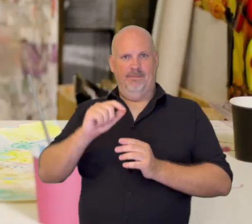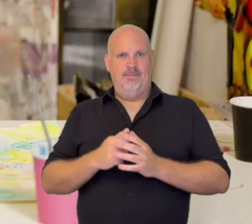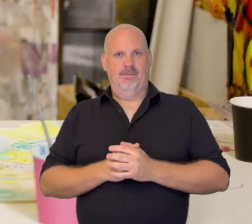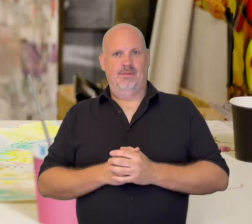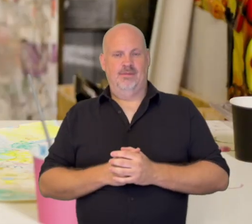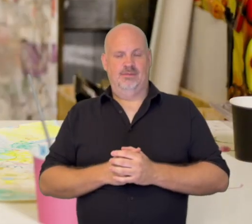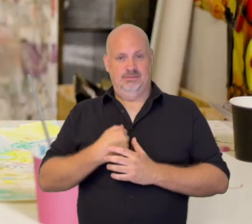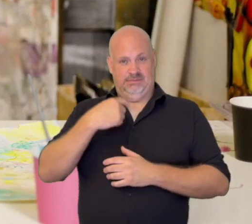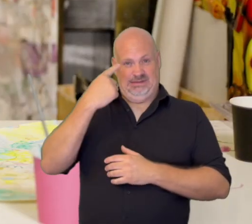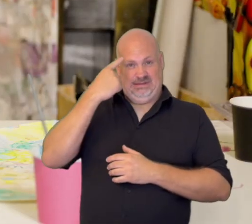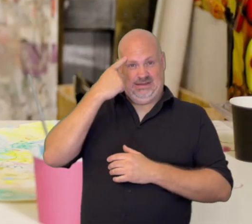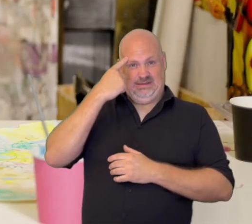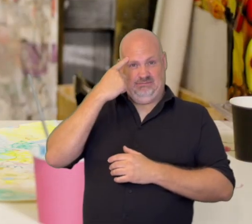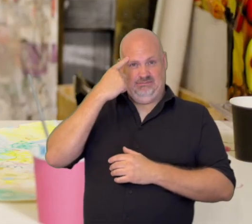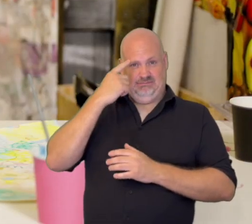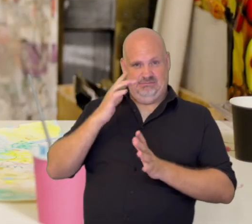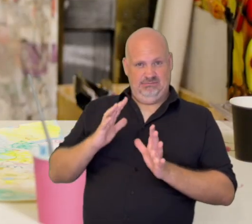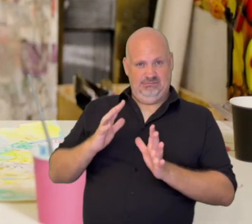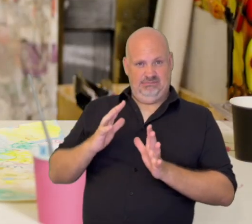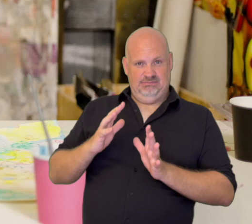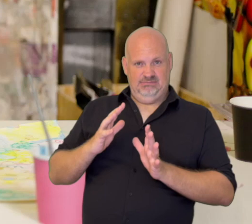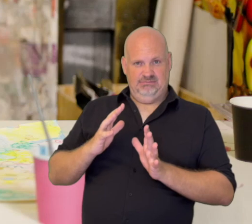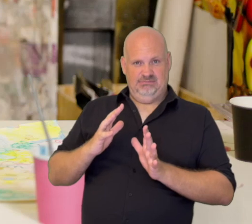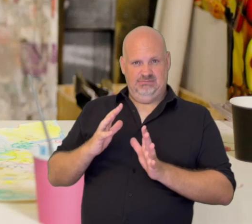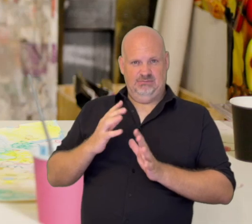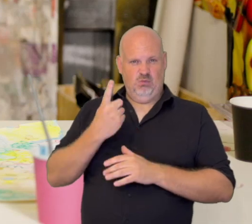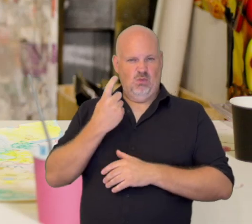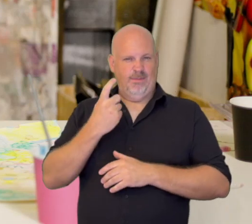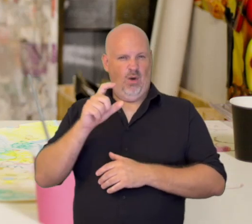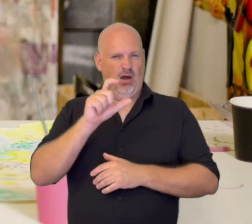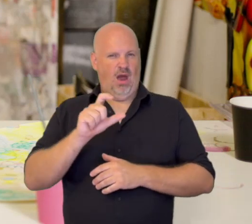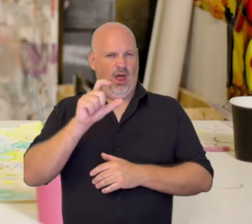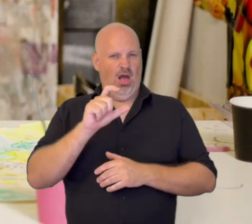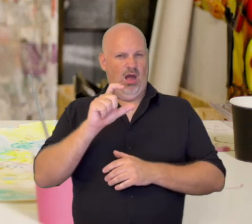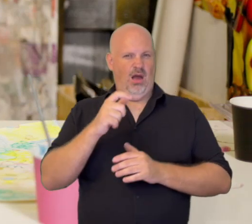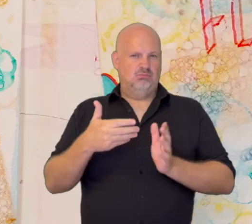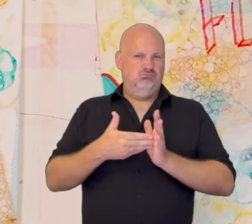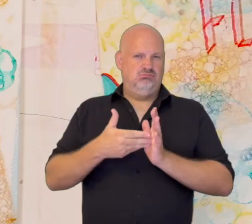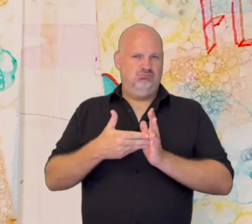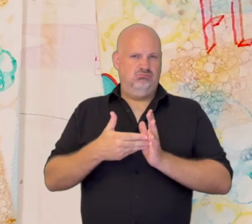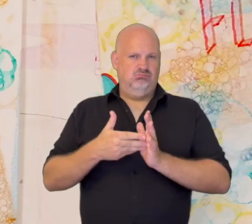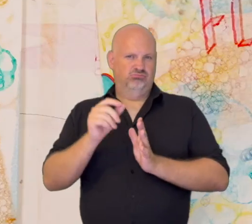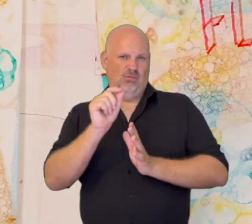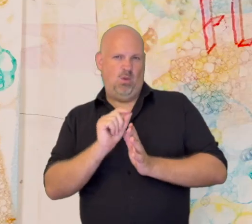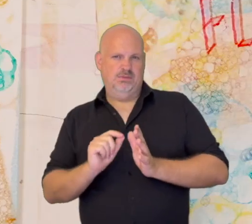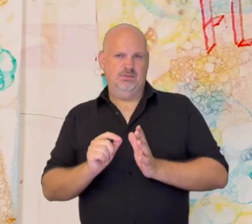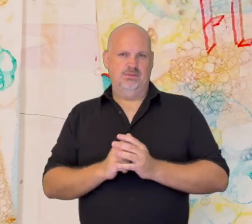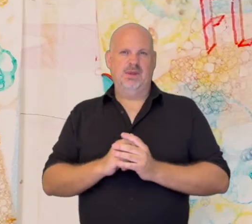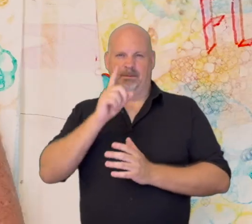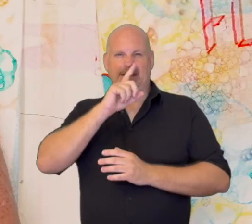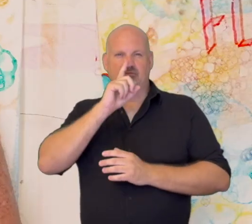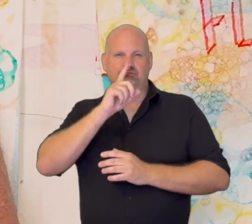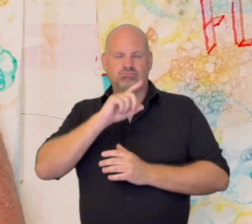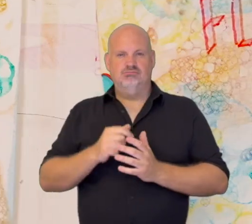think maybe we're going to go around this with one more colour, and it's going to be a